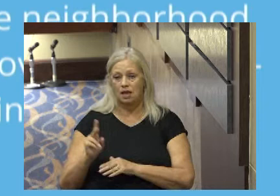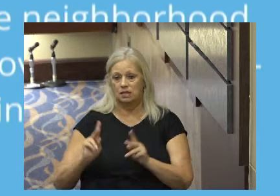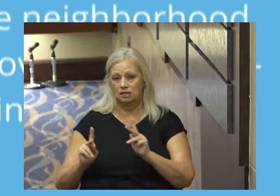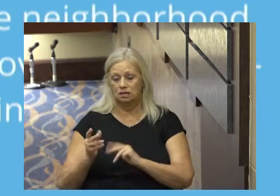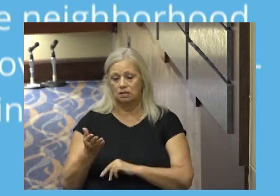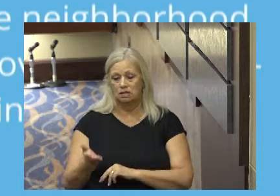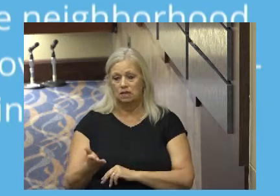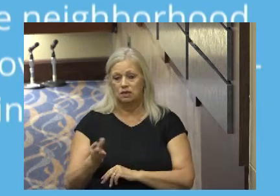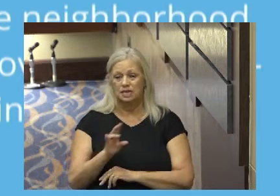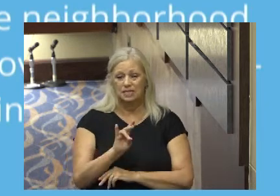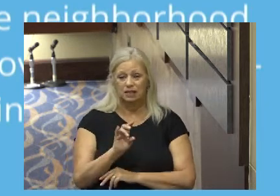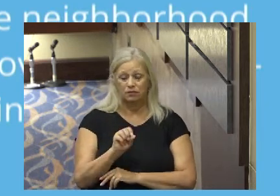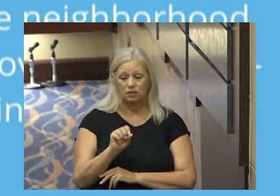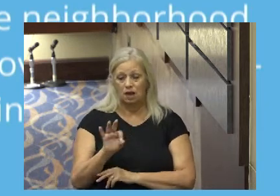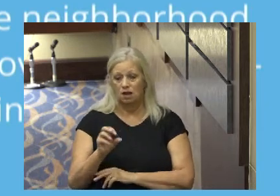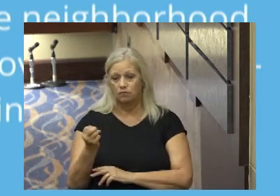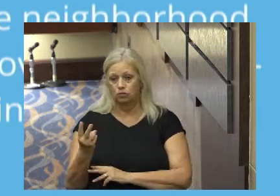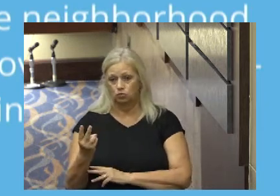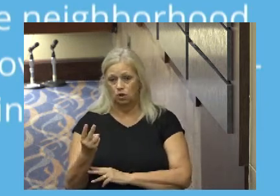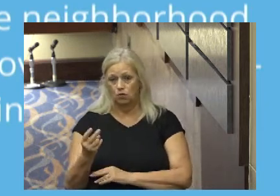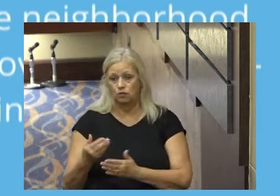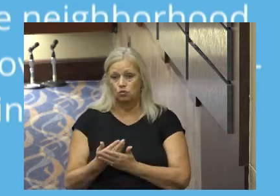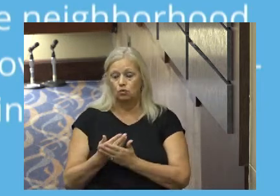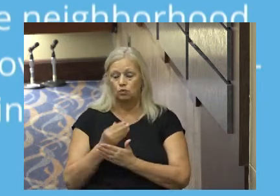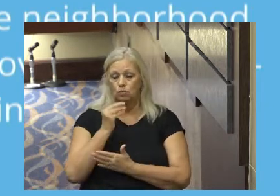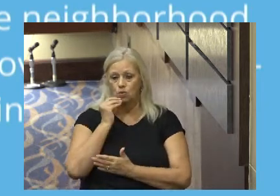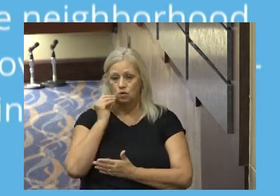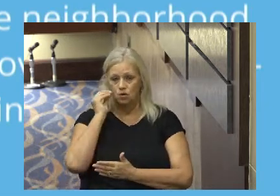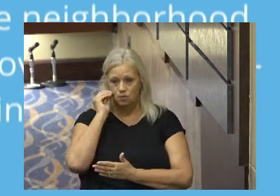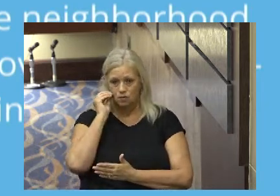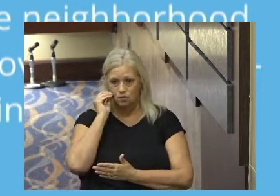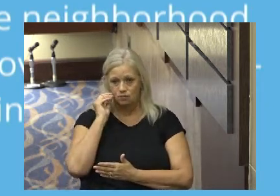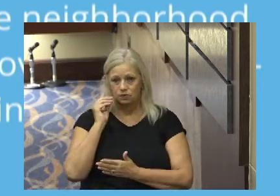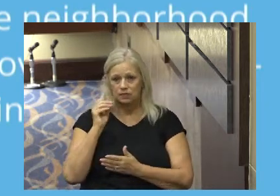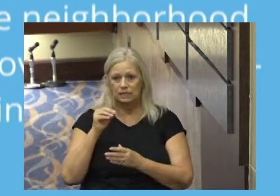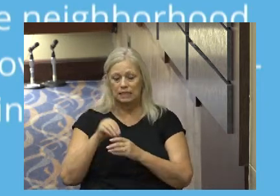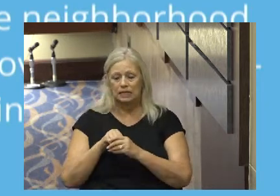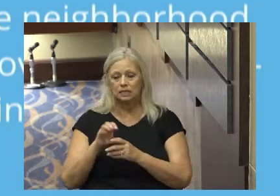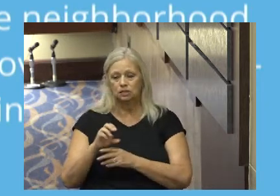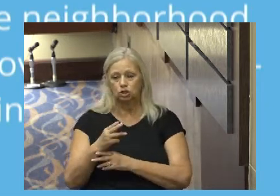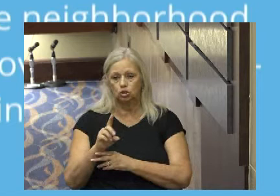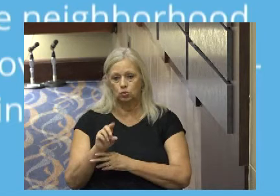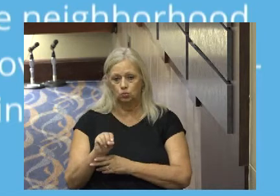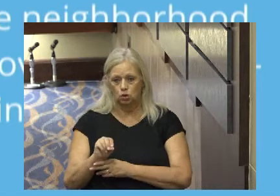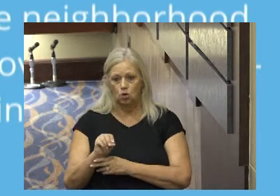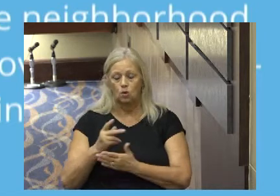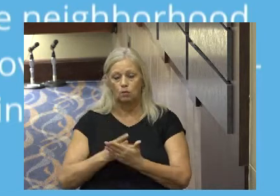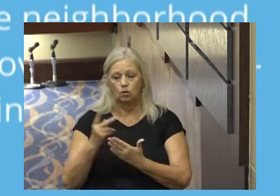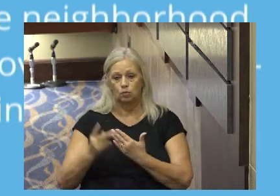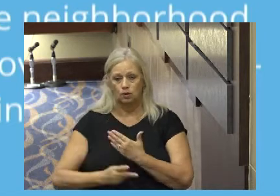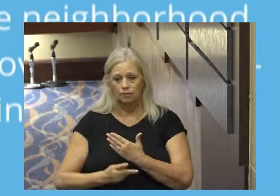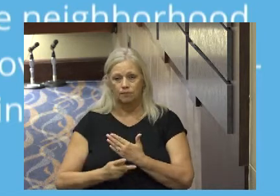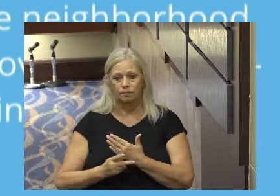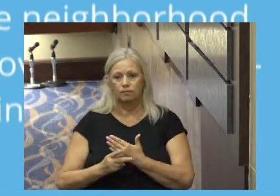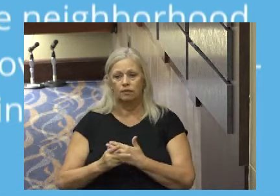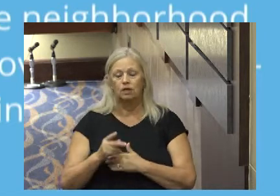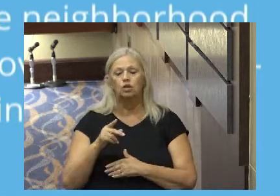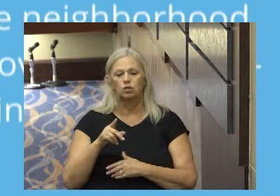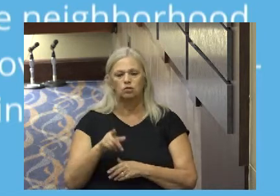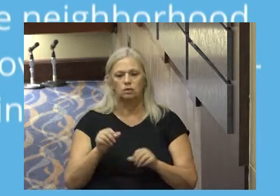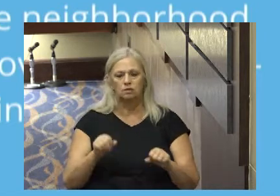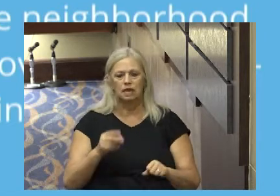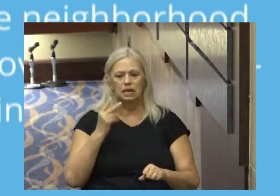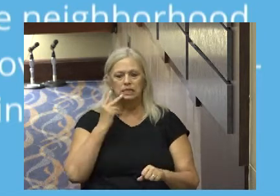out of 12 of those new homes are in the Chodo program. And Legacy Square, you can see that we've tried